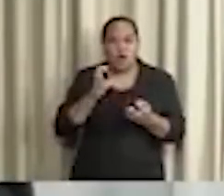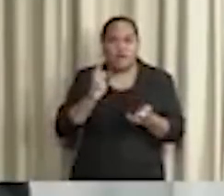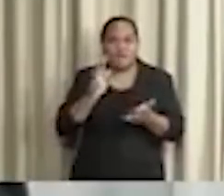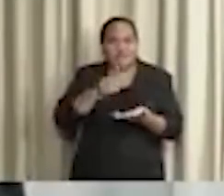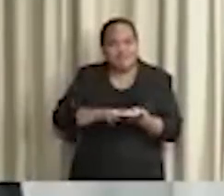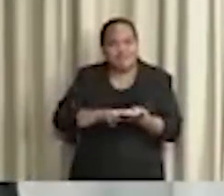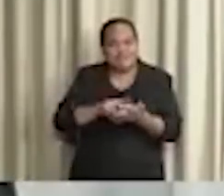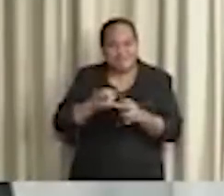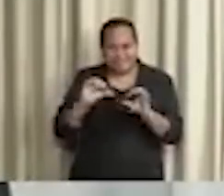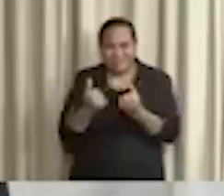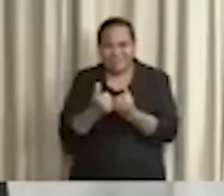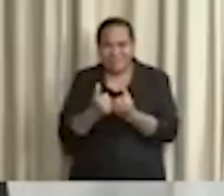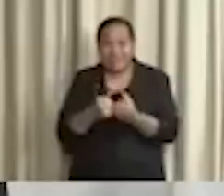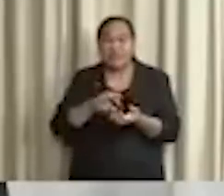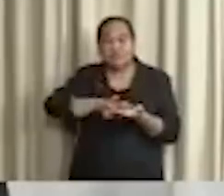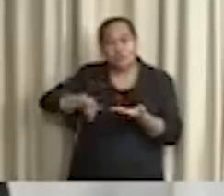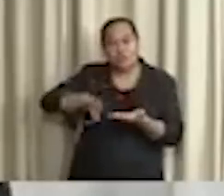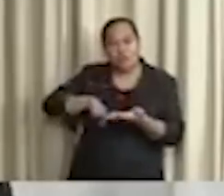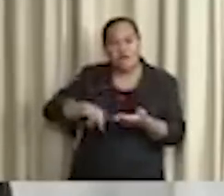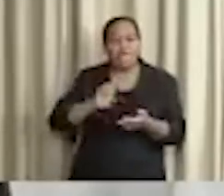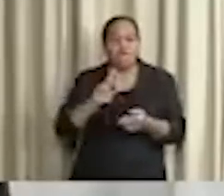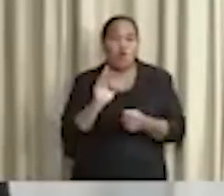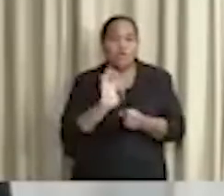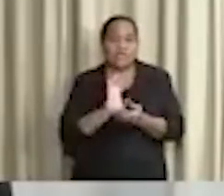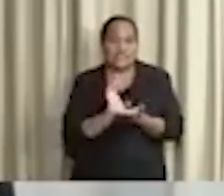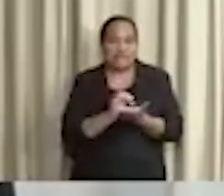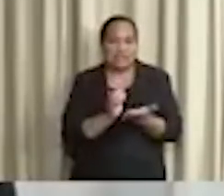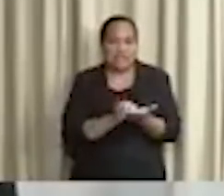and government wage earners.